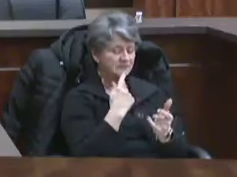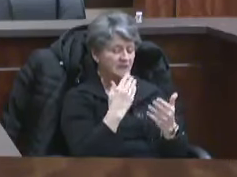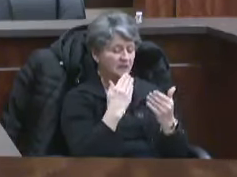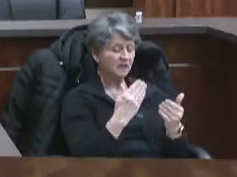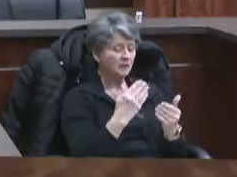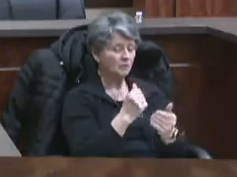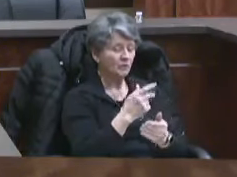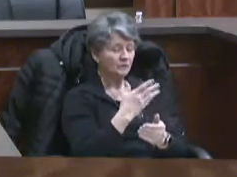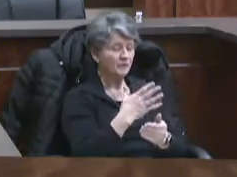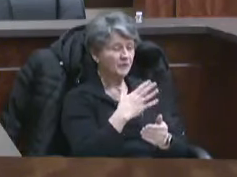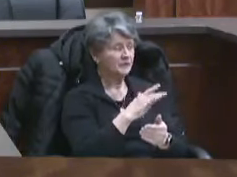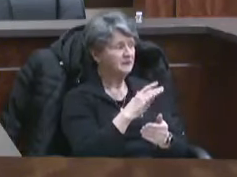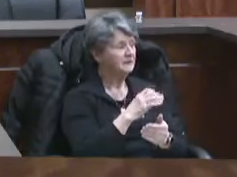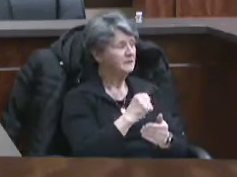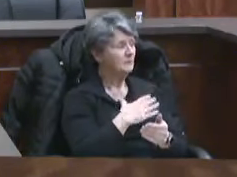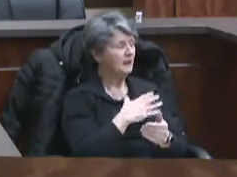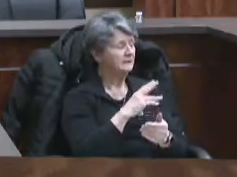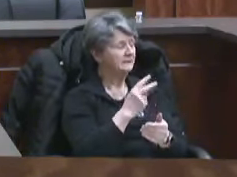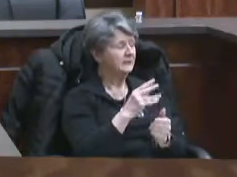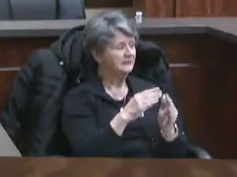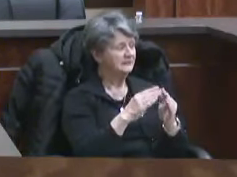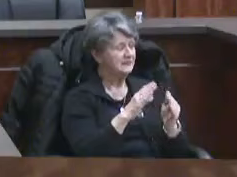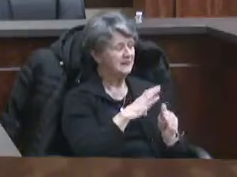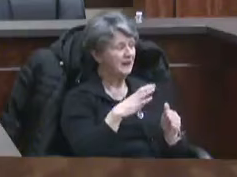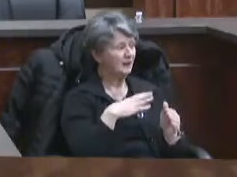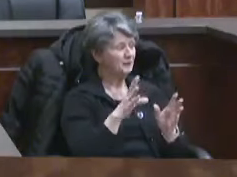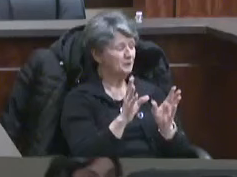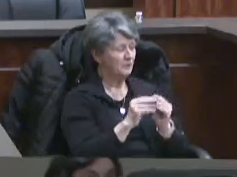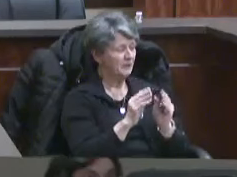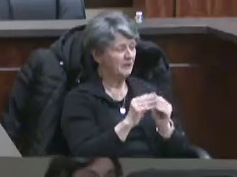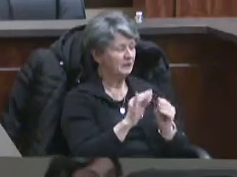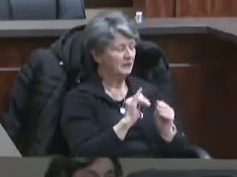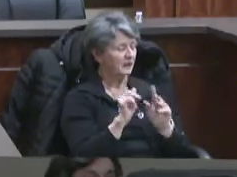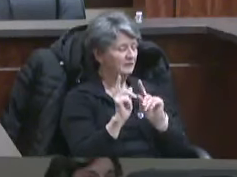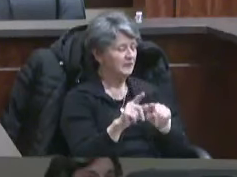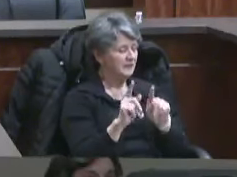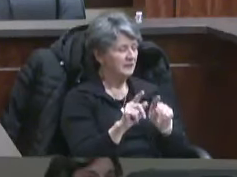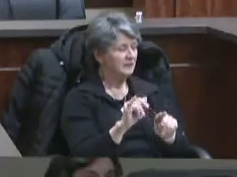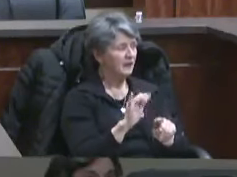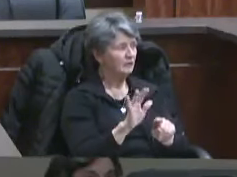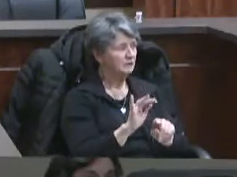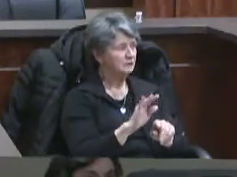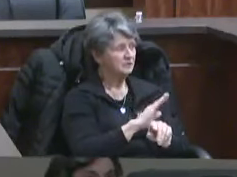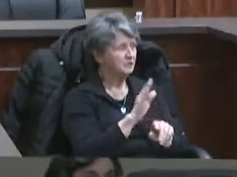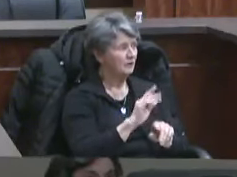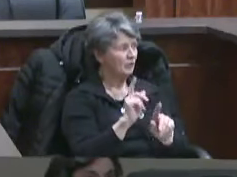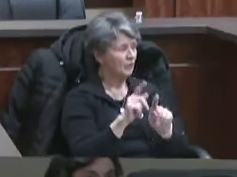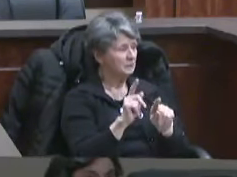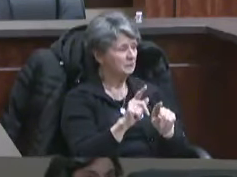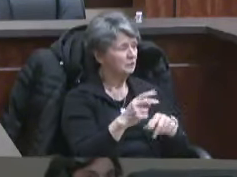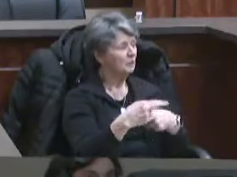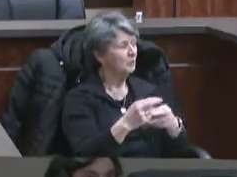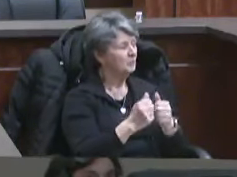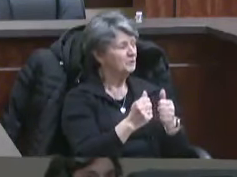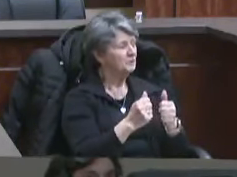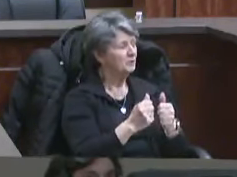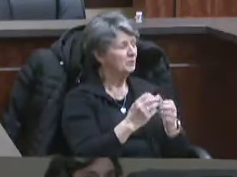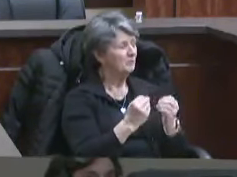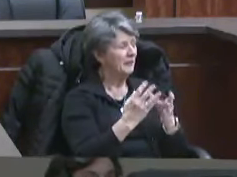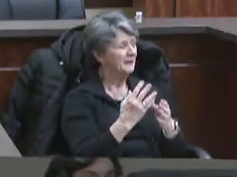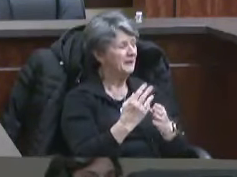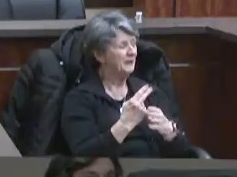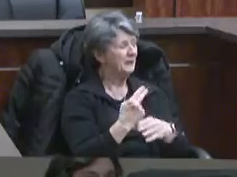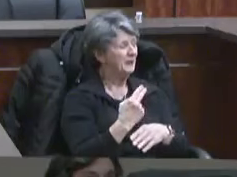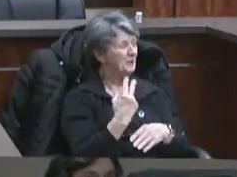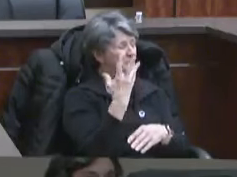of you. This is my second city council meeting I've ever been able to have the pleasure of attending. I've also never been in a room full of so many handsome and gorgeous women in